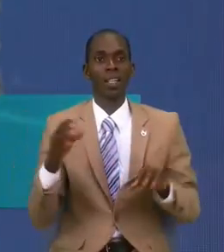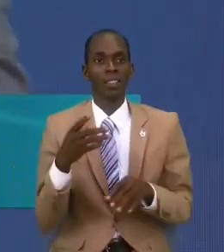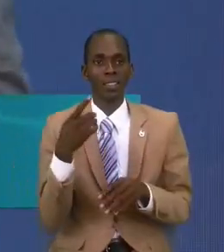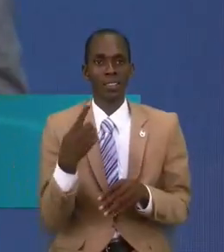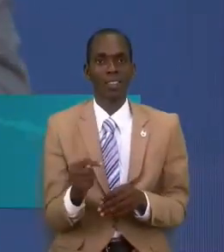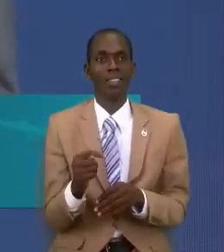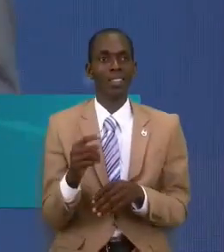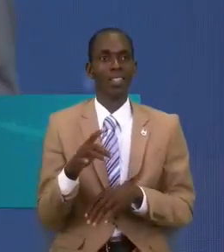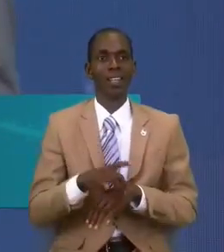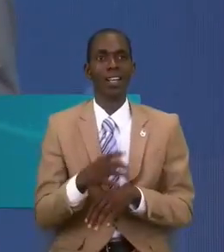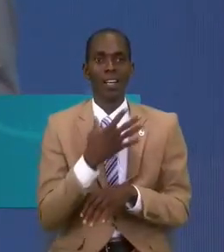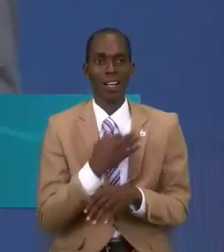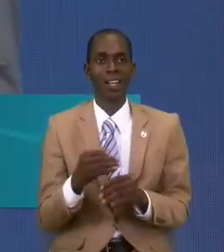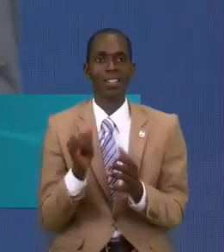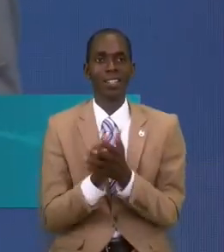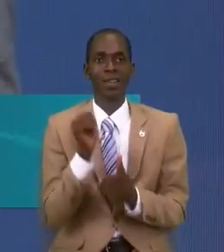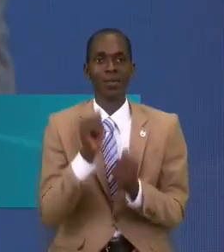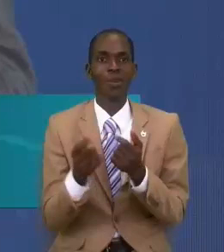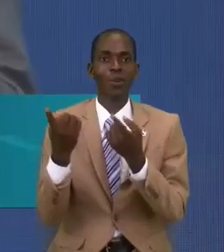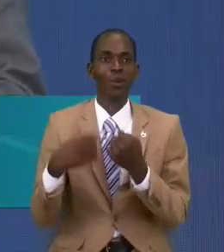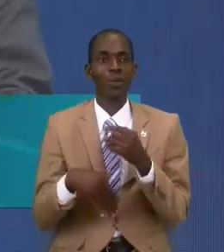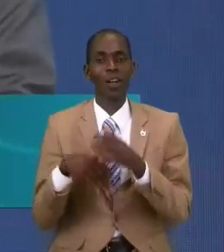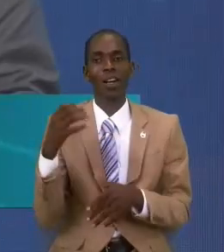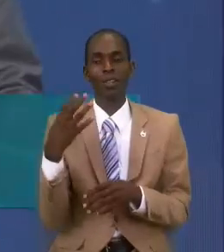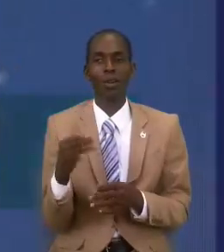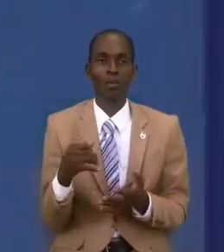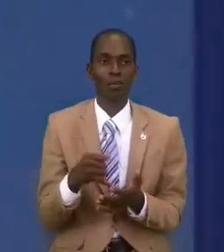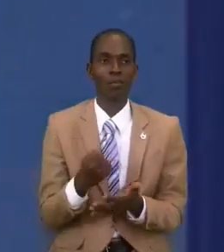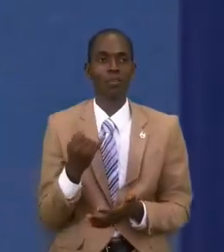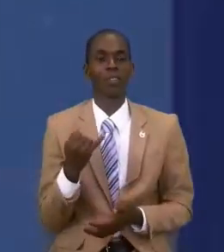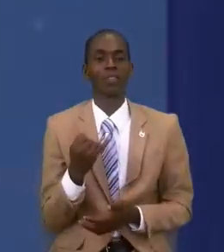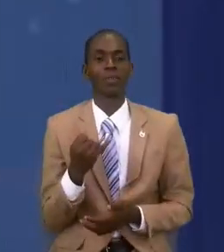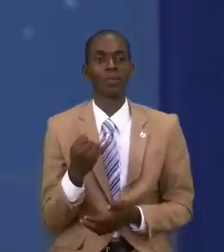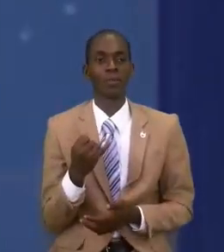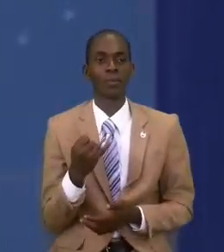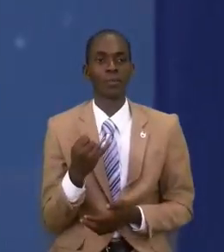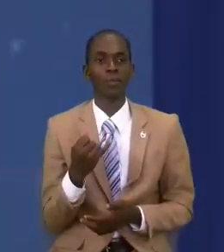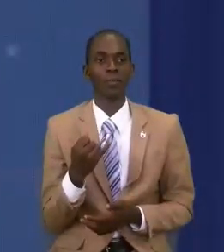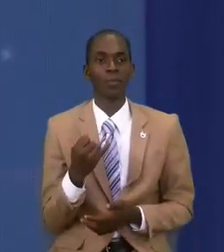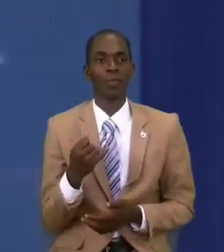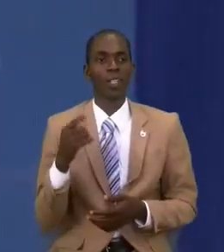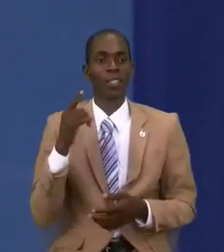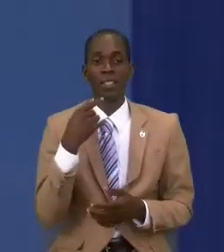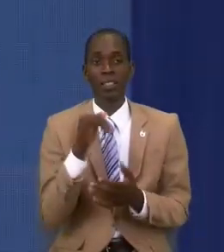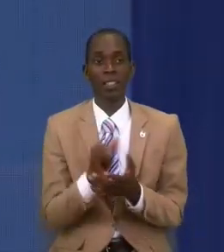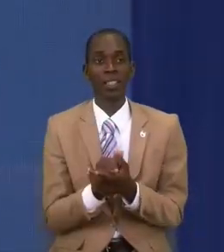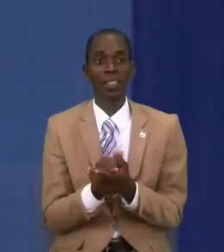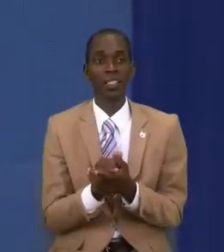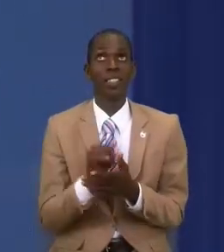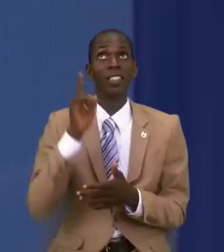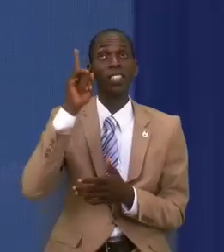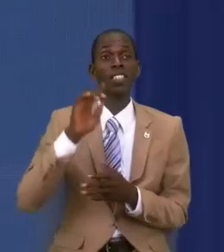which cometh out of the earth. It says, he giveth breath and